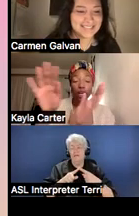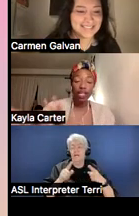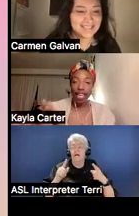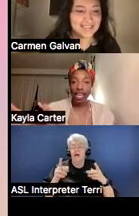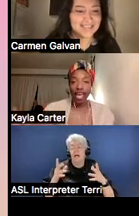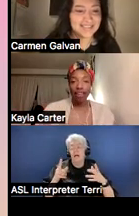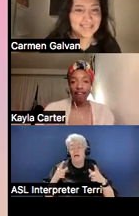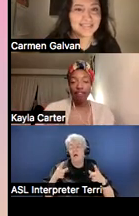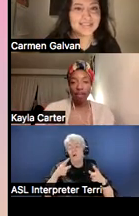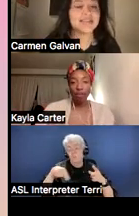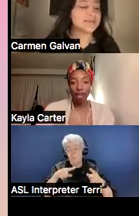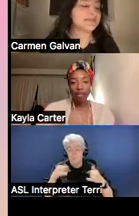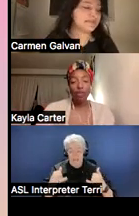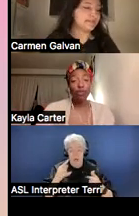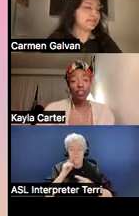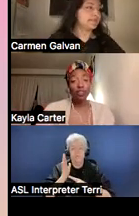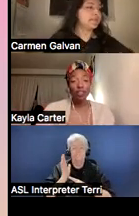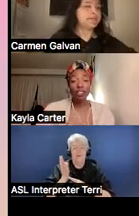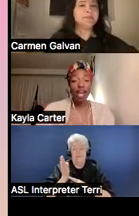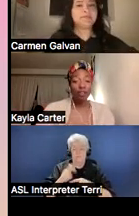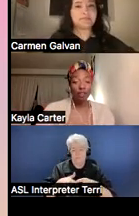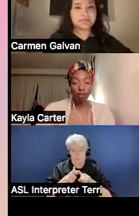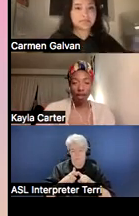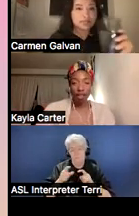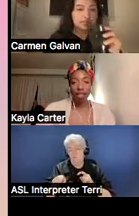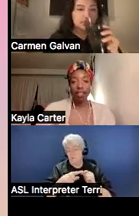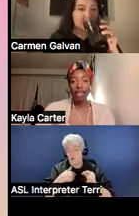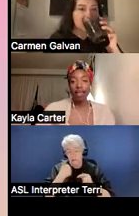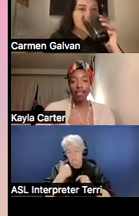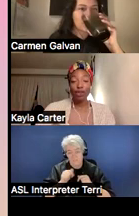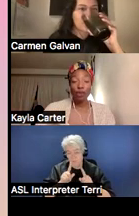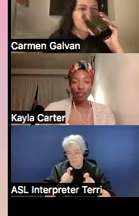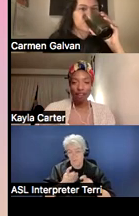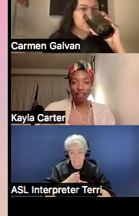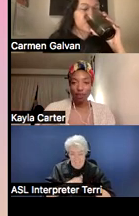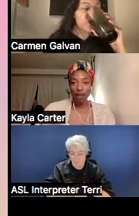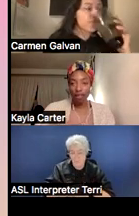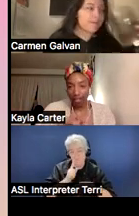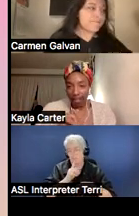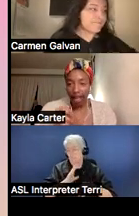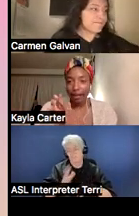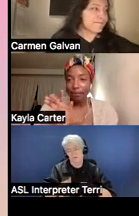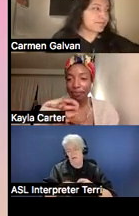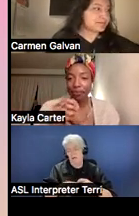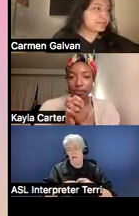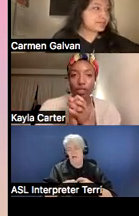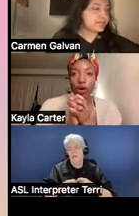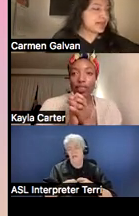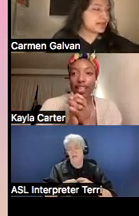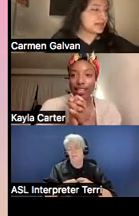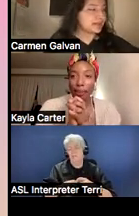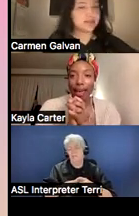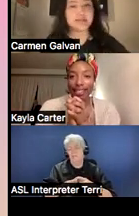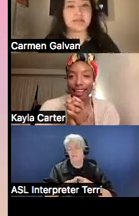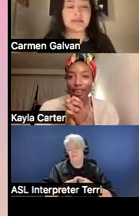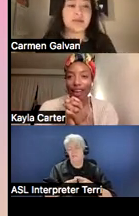We are going to take a 5-minute break. So if folks have questions after the break, that is totally fine as well. So